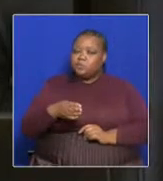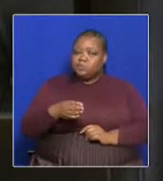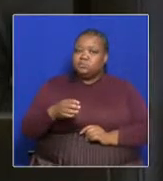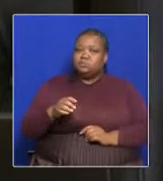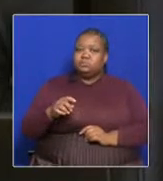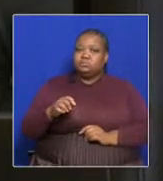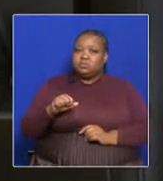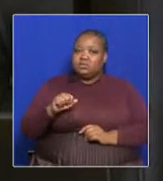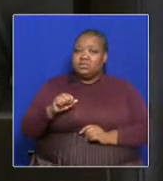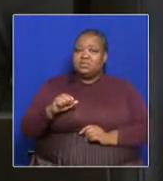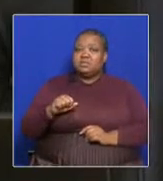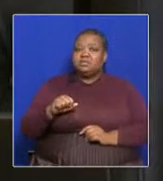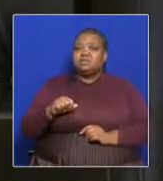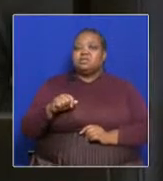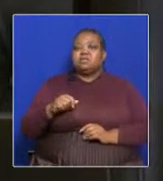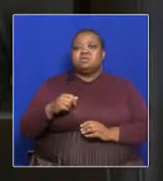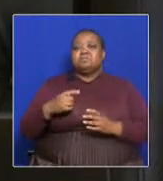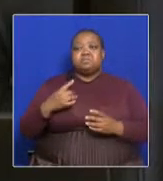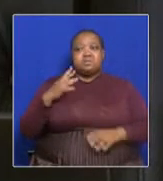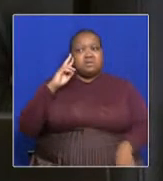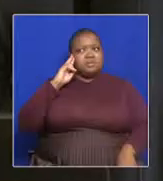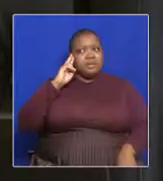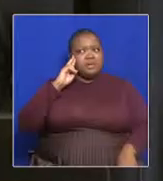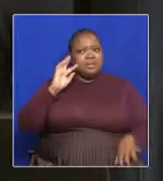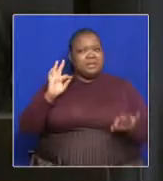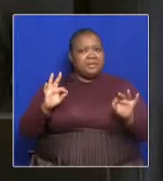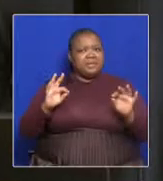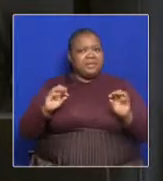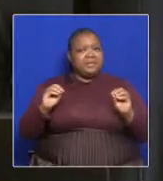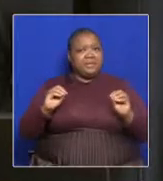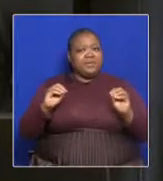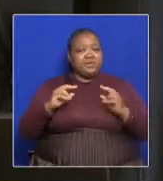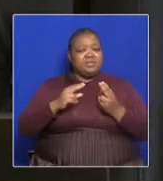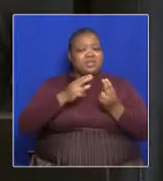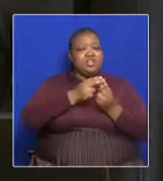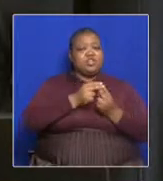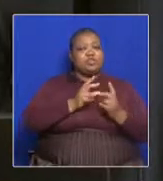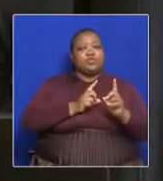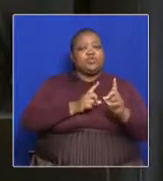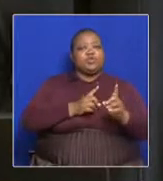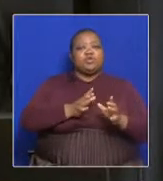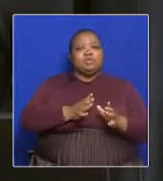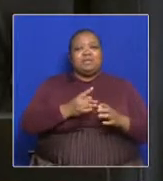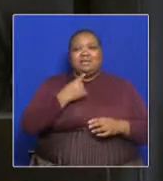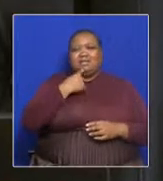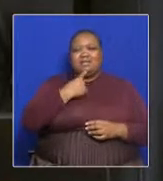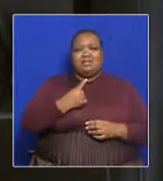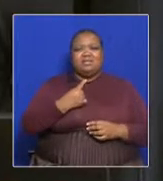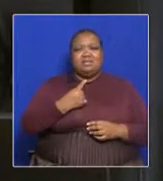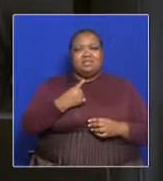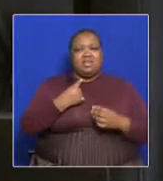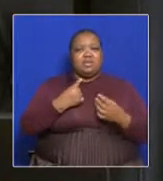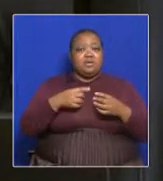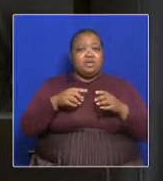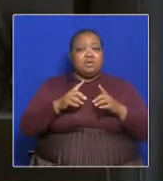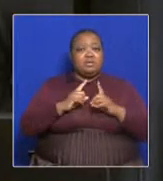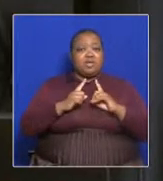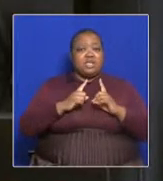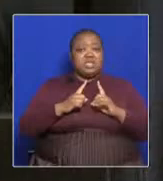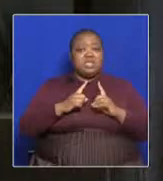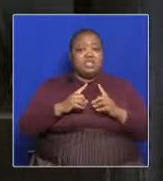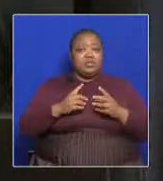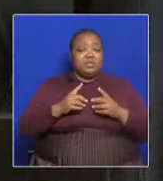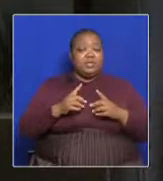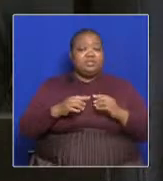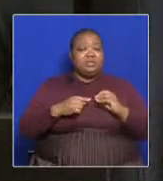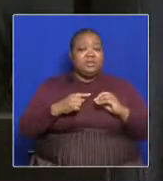independent memory, because I'm his unit commander. Not to start with, my only engagement about this was with